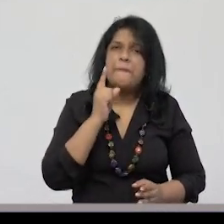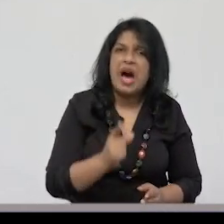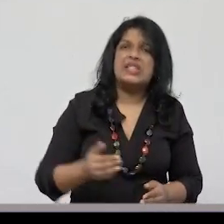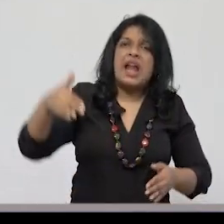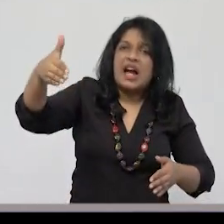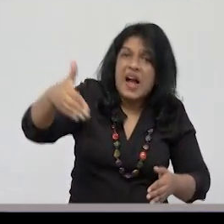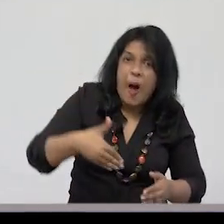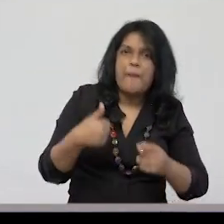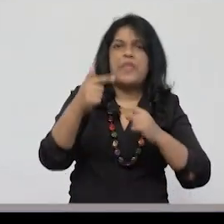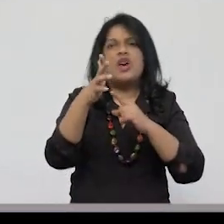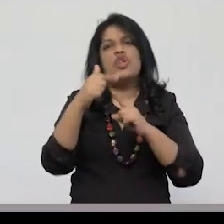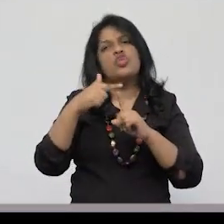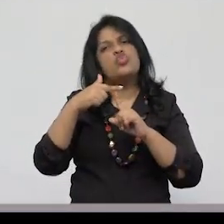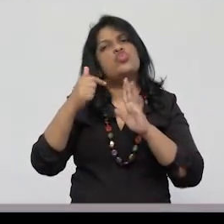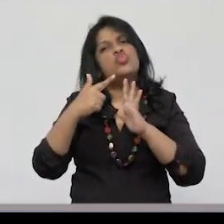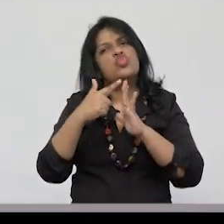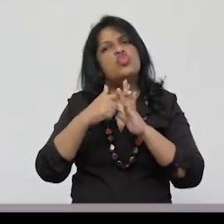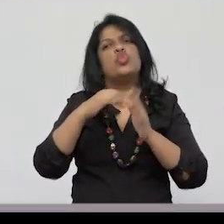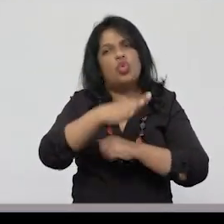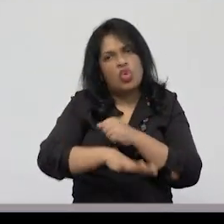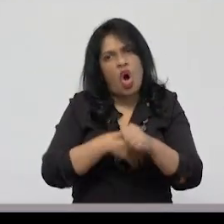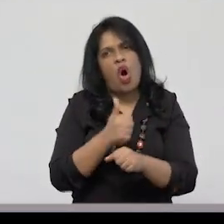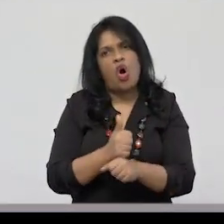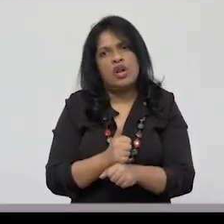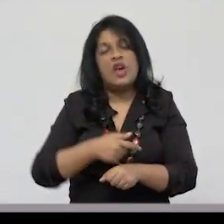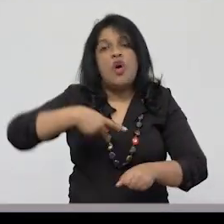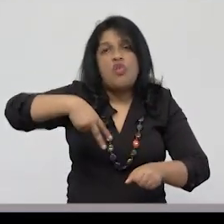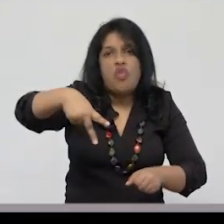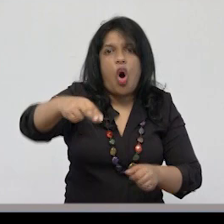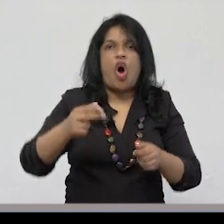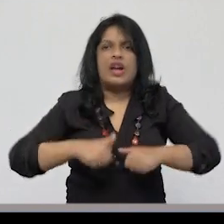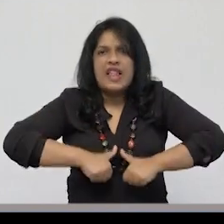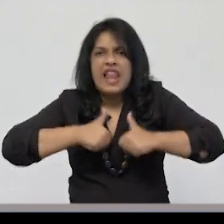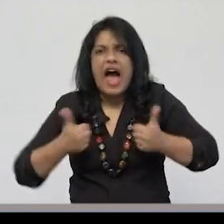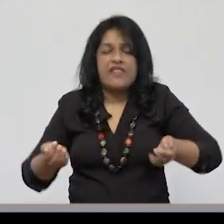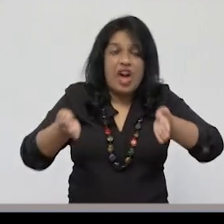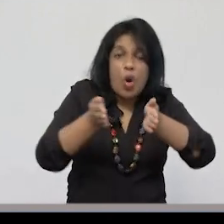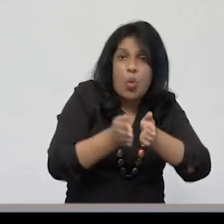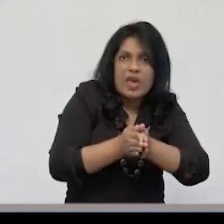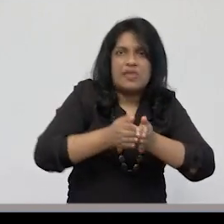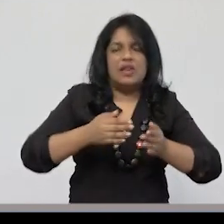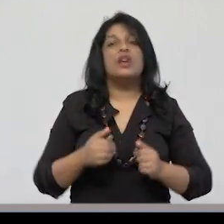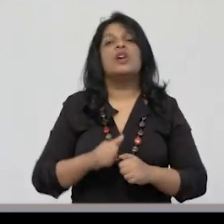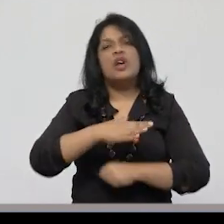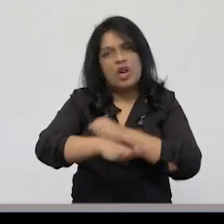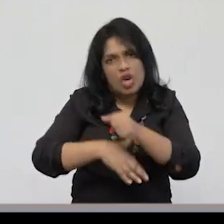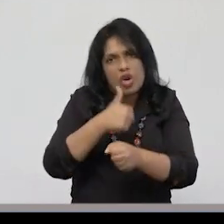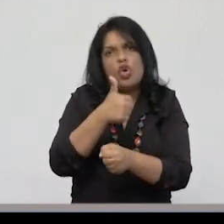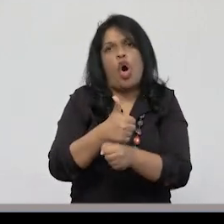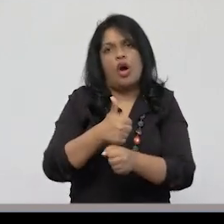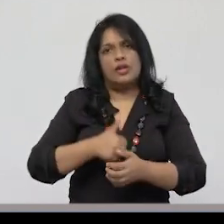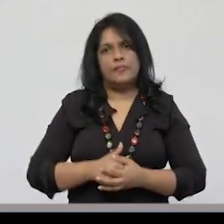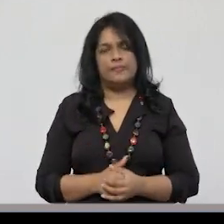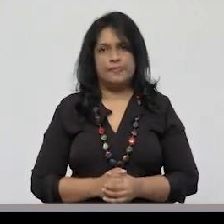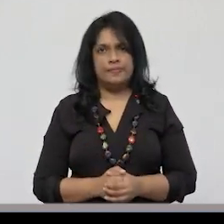Because he will never let you down. How many can say amen? He'll never let you down, never leave you. The